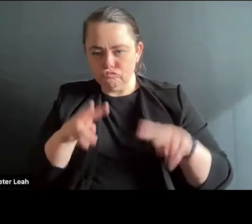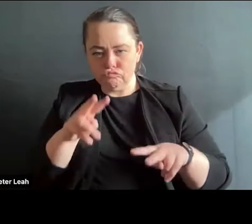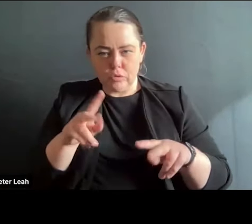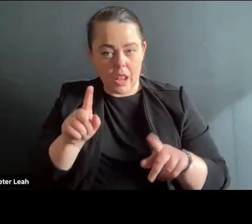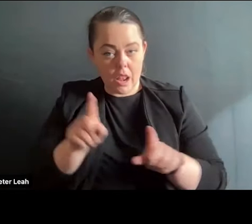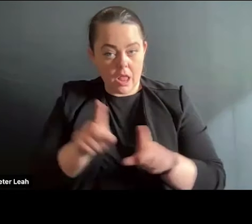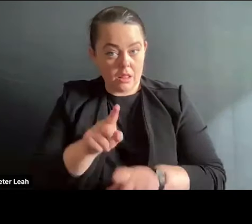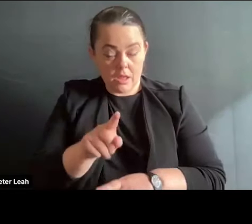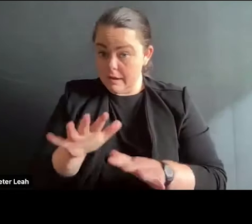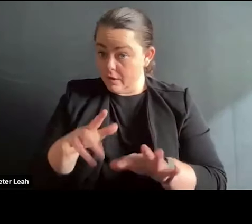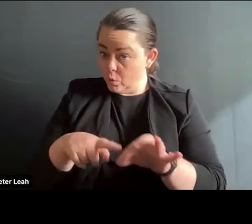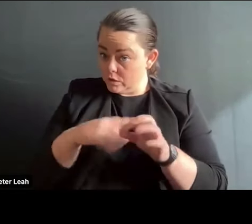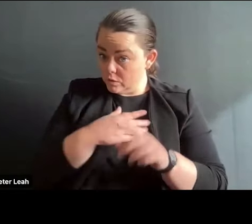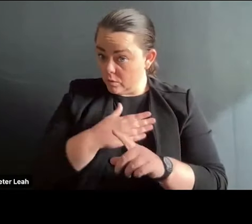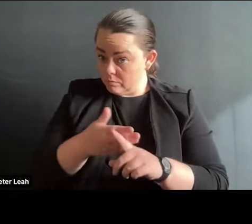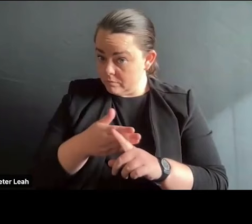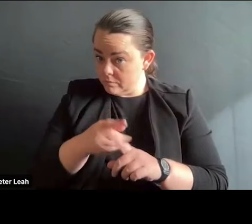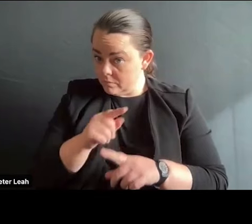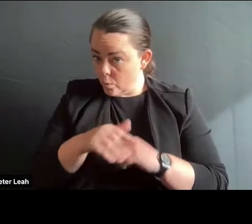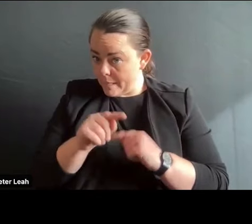questions on that one.